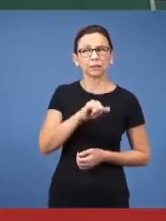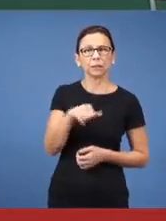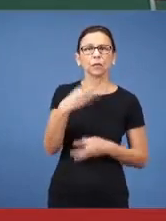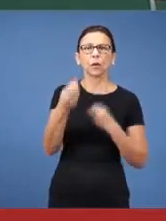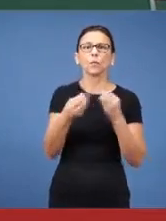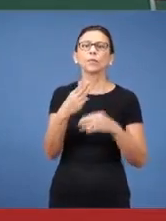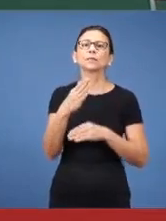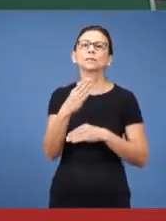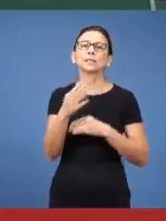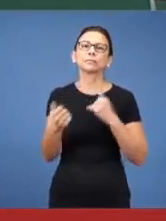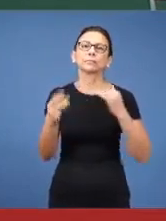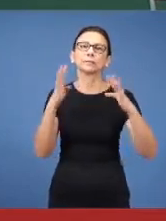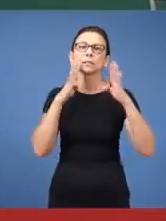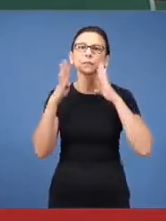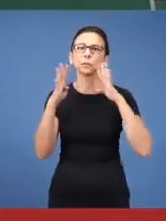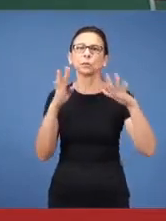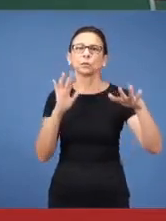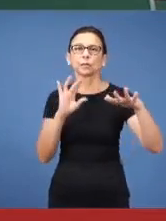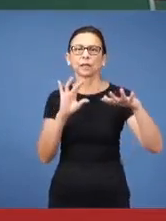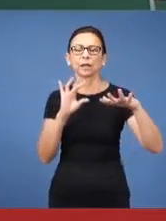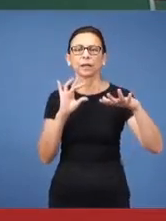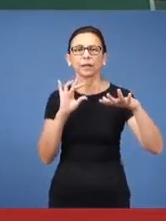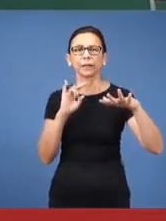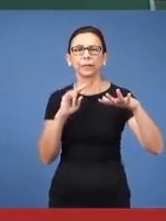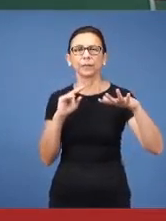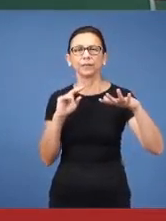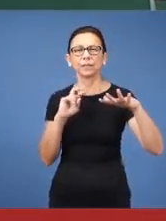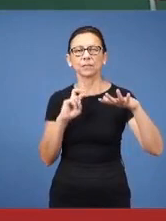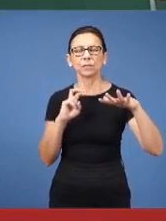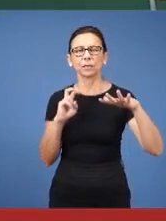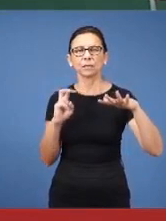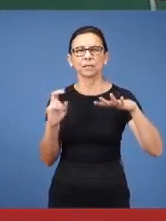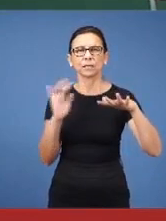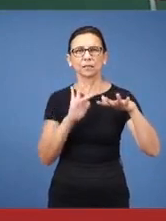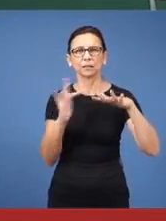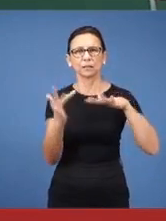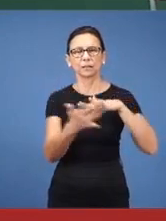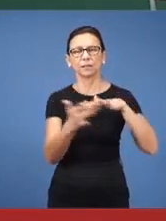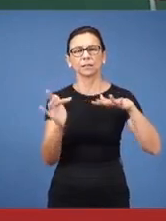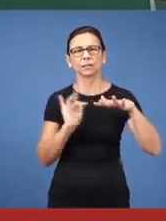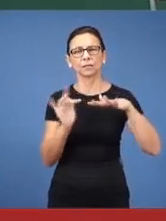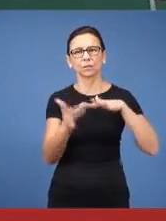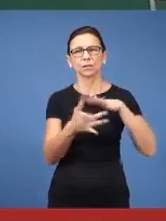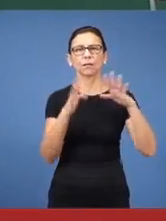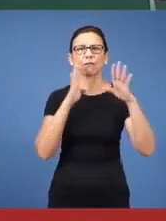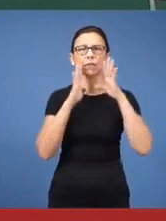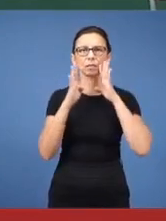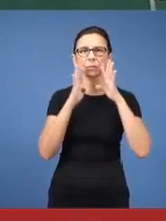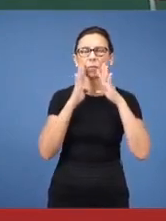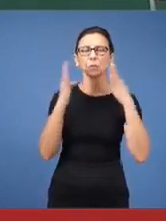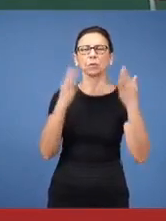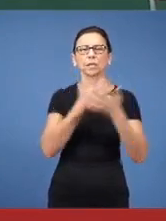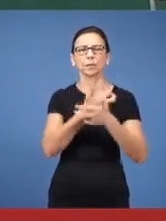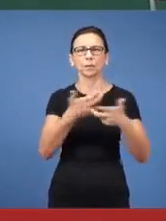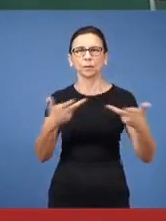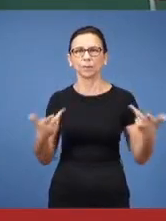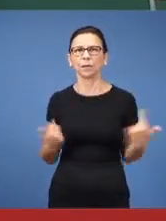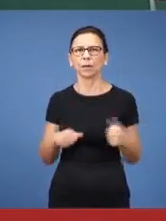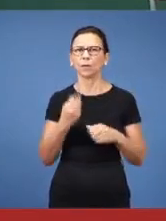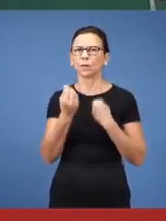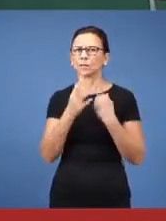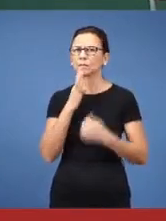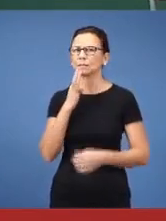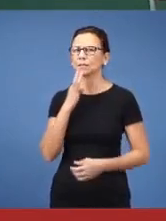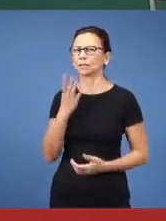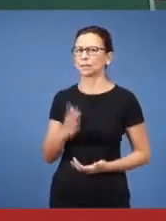through the social network. It might even work out. But the bride is going to get married with the groom